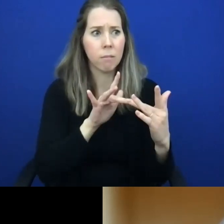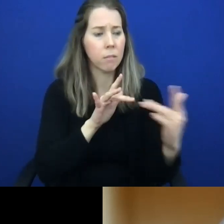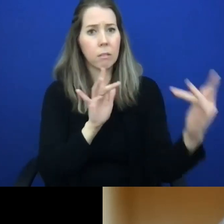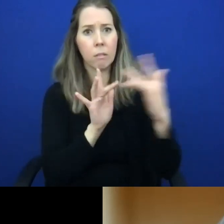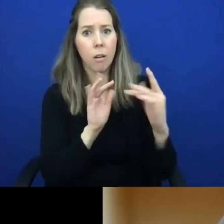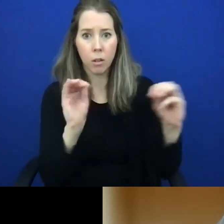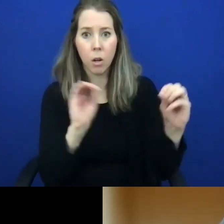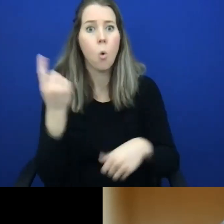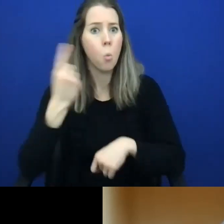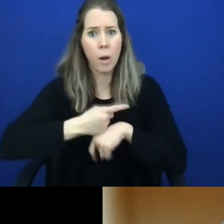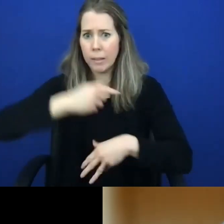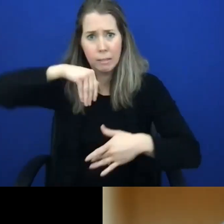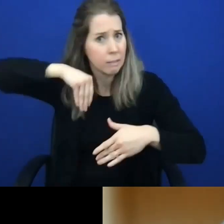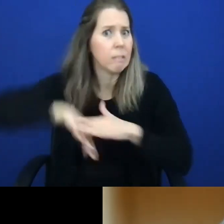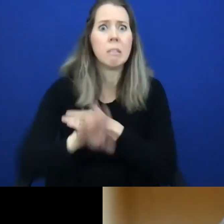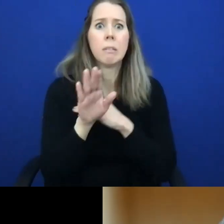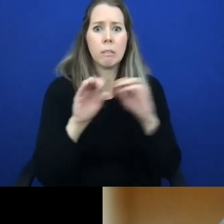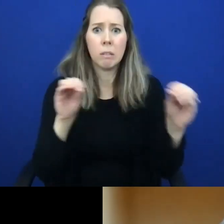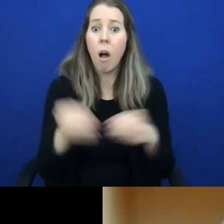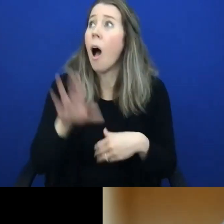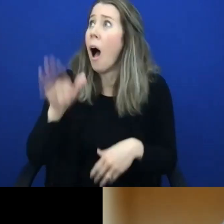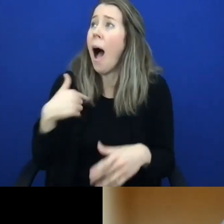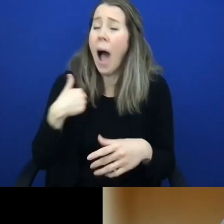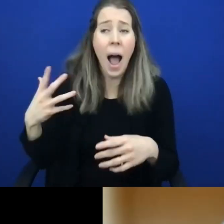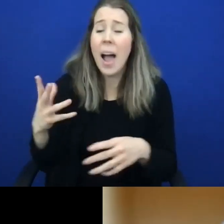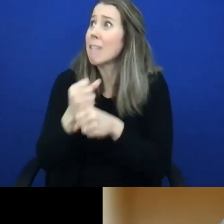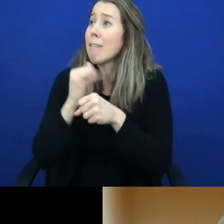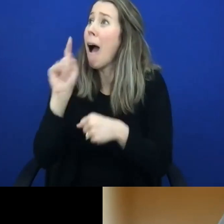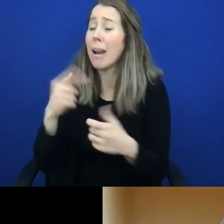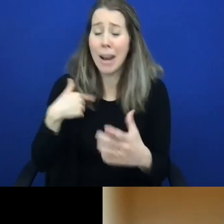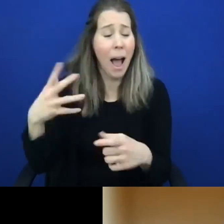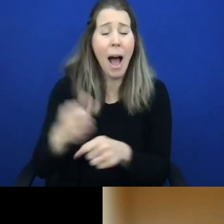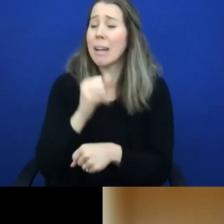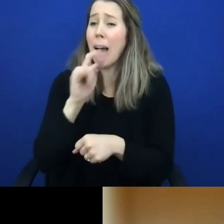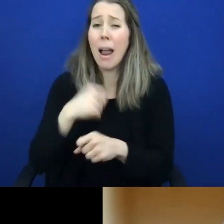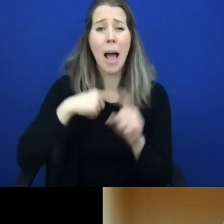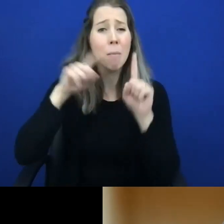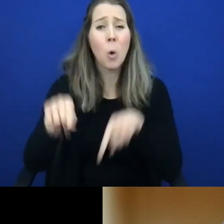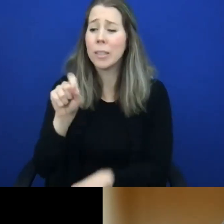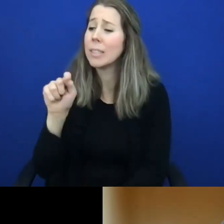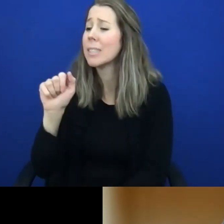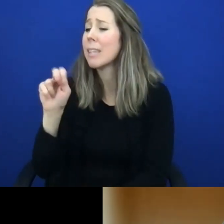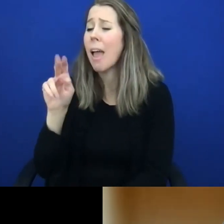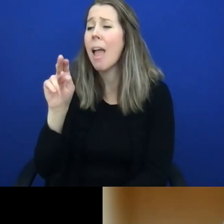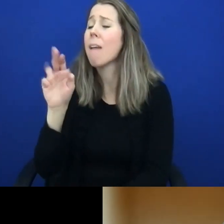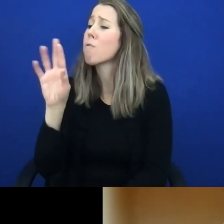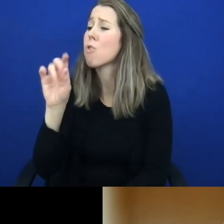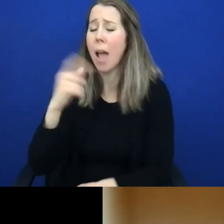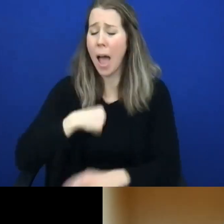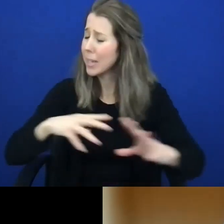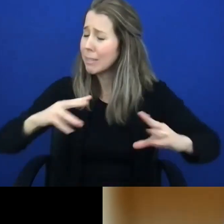into my office and she said, I got it. I got it. I'm going to Stanford. I was accepted for